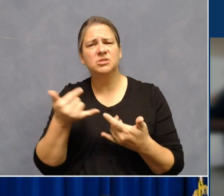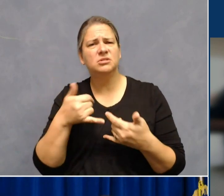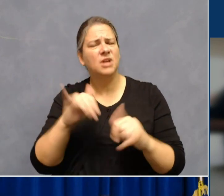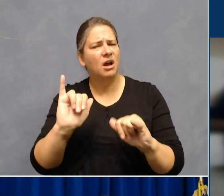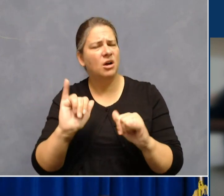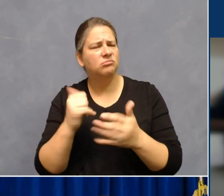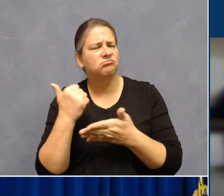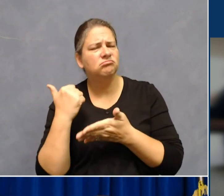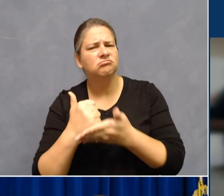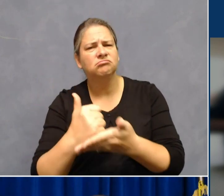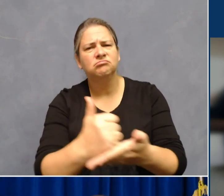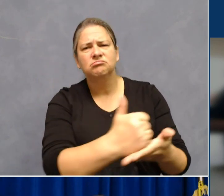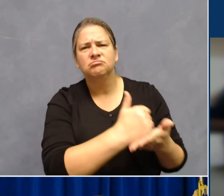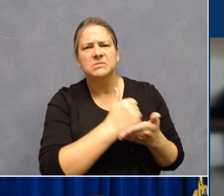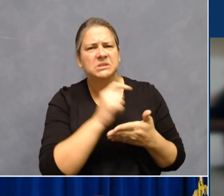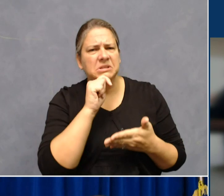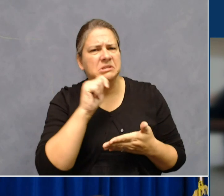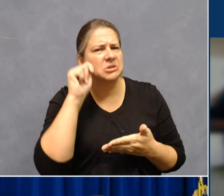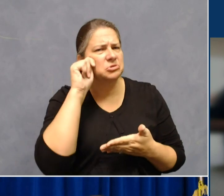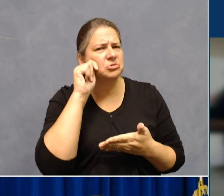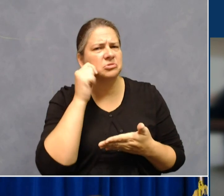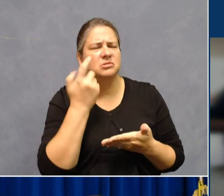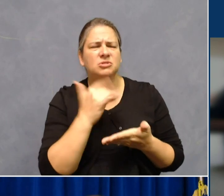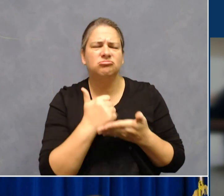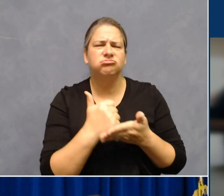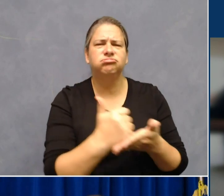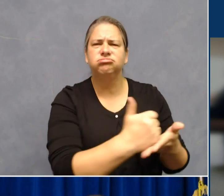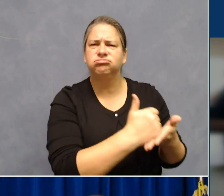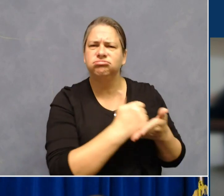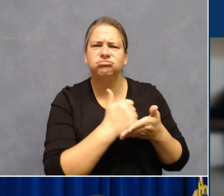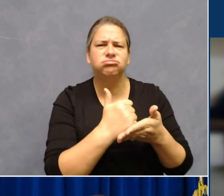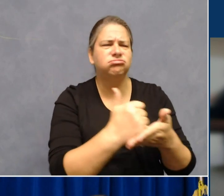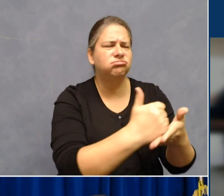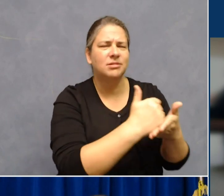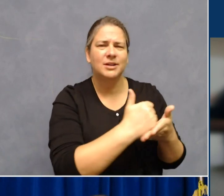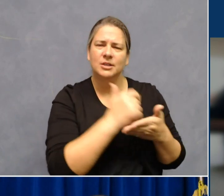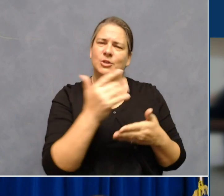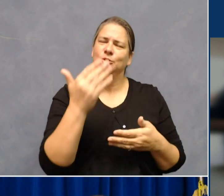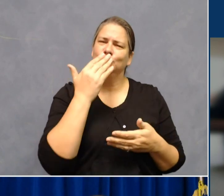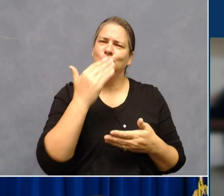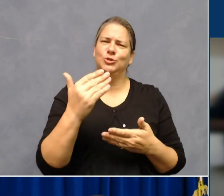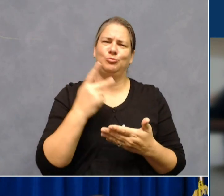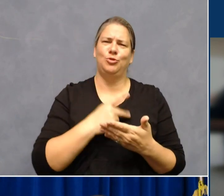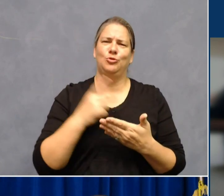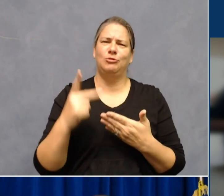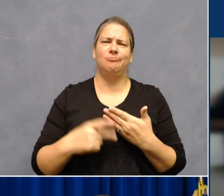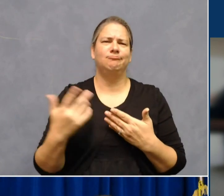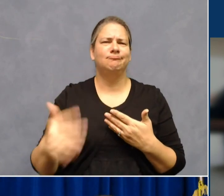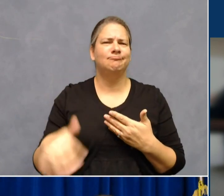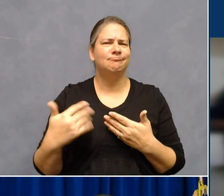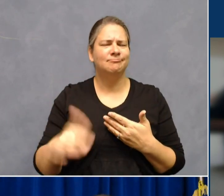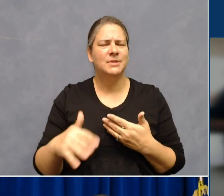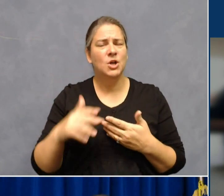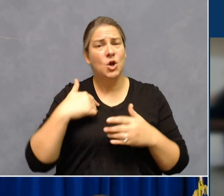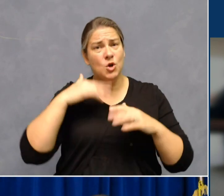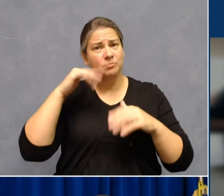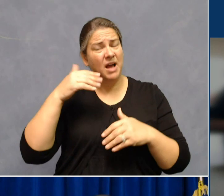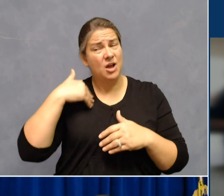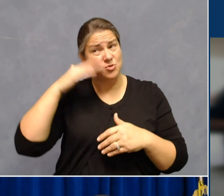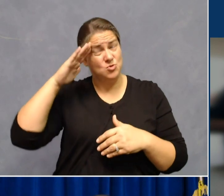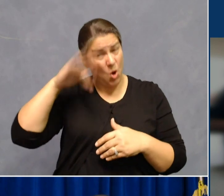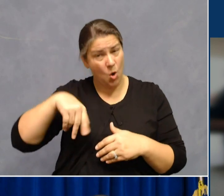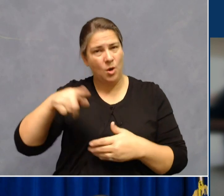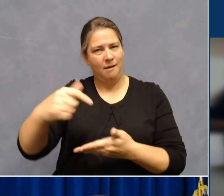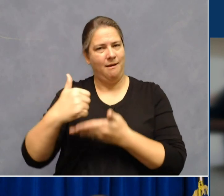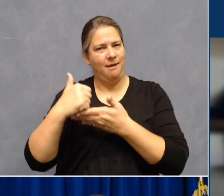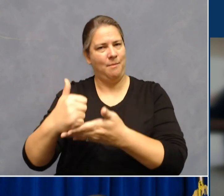for these teens and to provide this quality programming that hopefully enriches their lives. And I know it enriches the lives